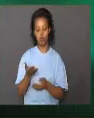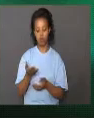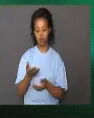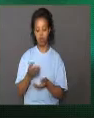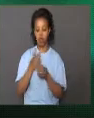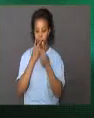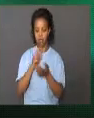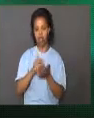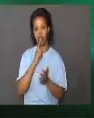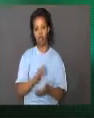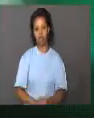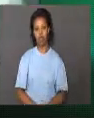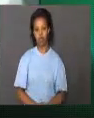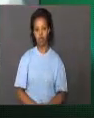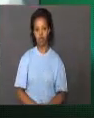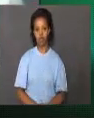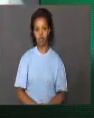images.